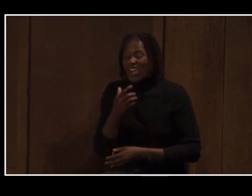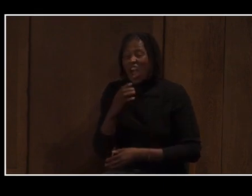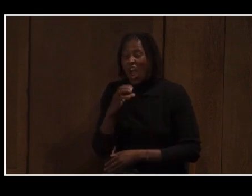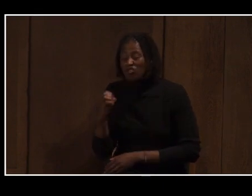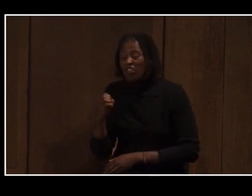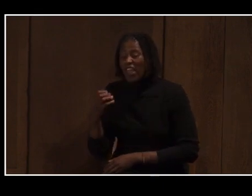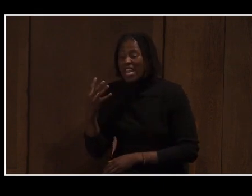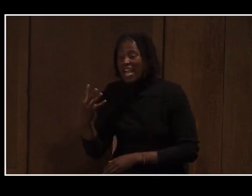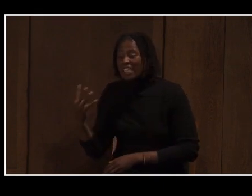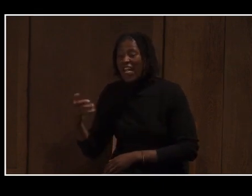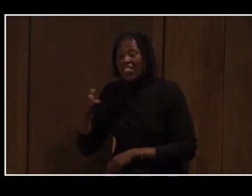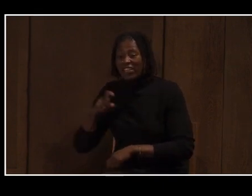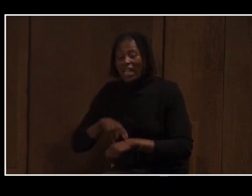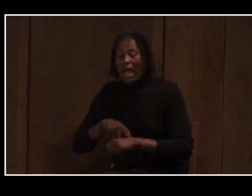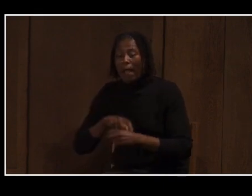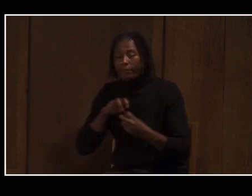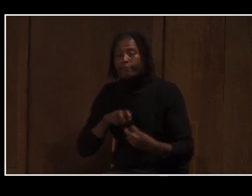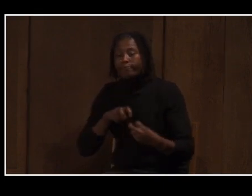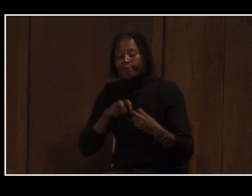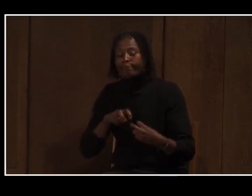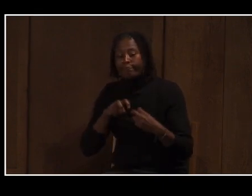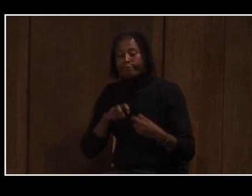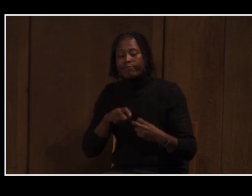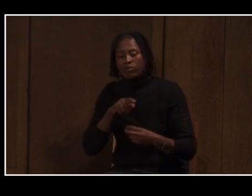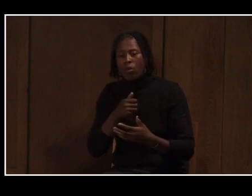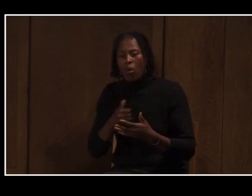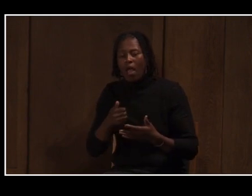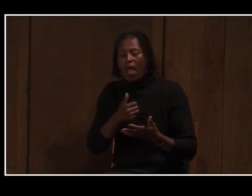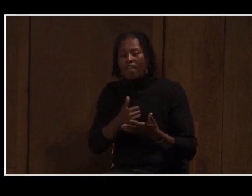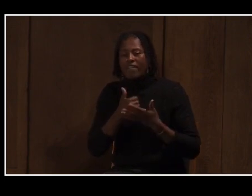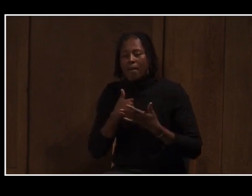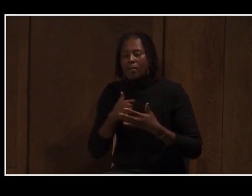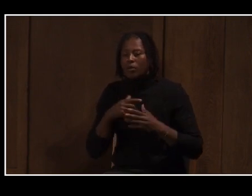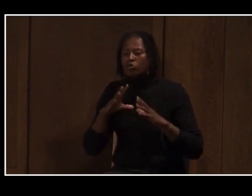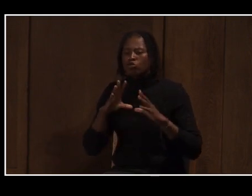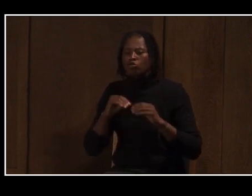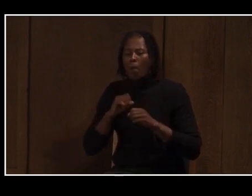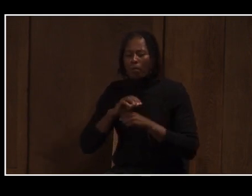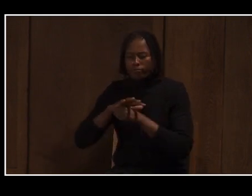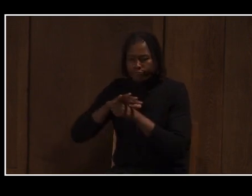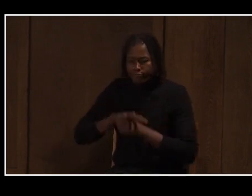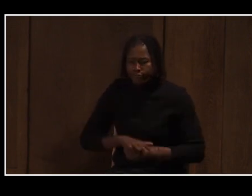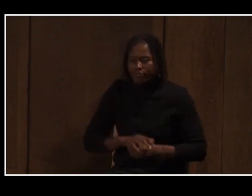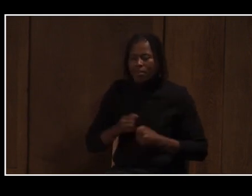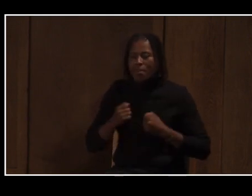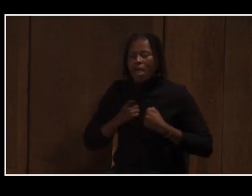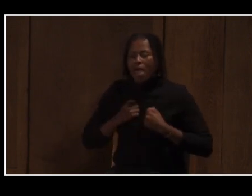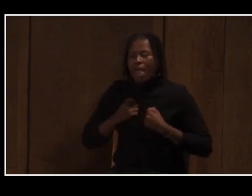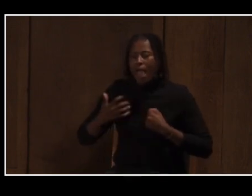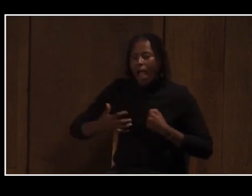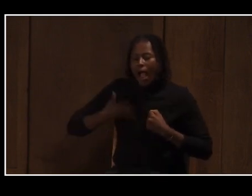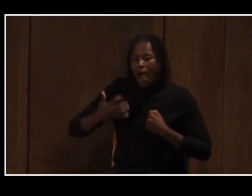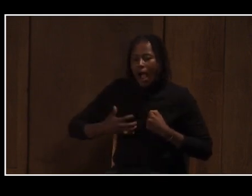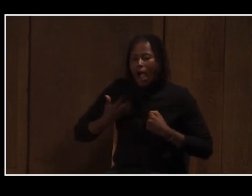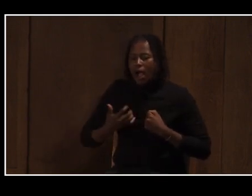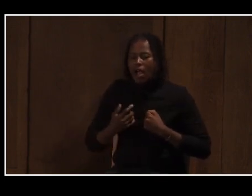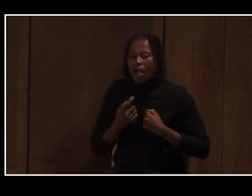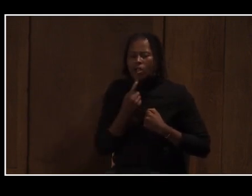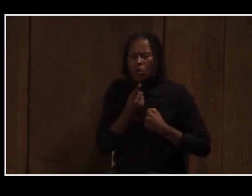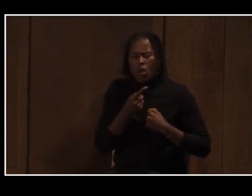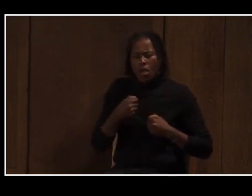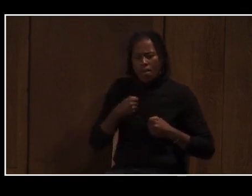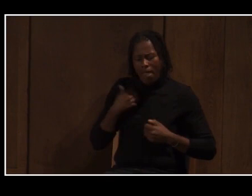And she keeps advising me to stop suppressing my anger. And I told her that I put it in the